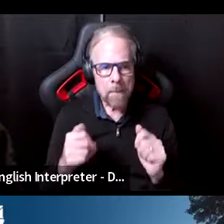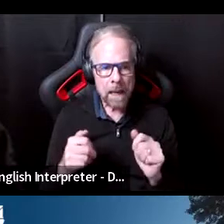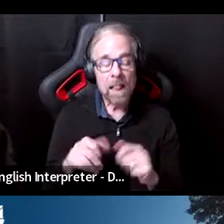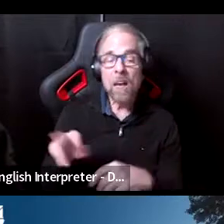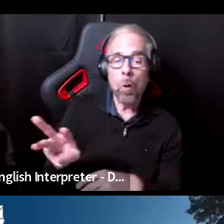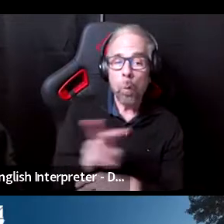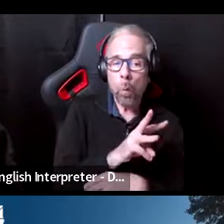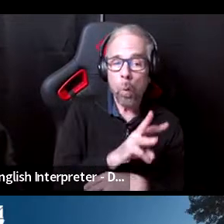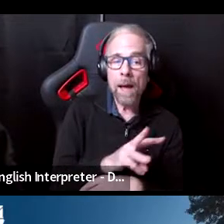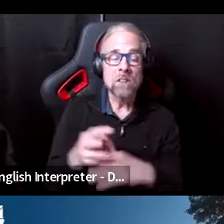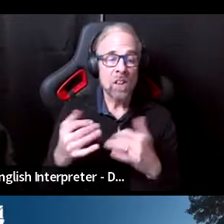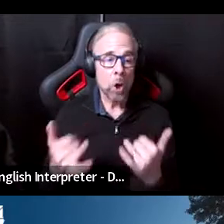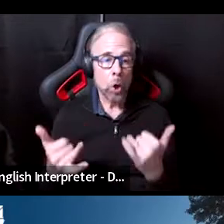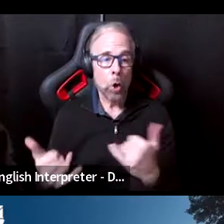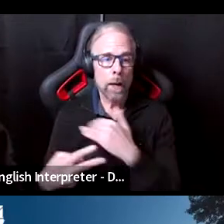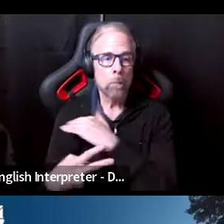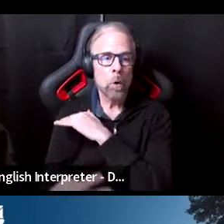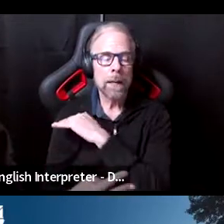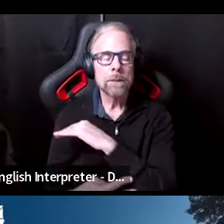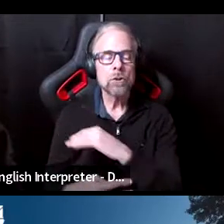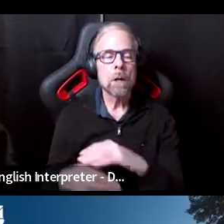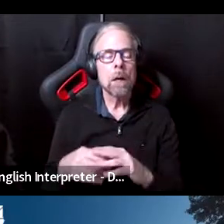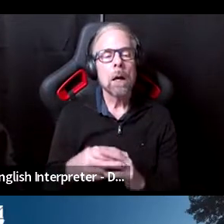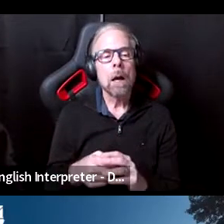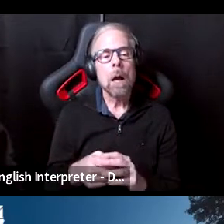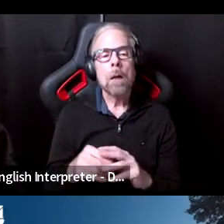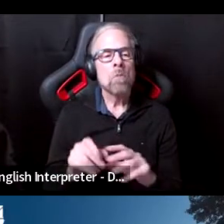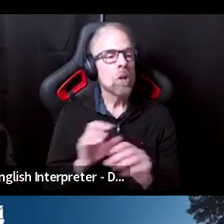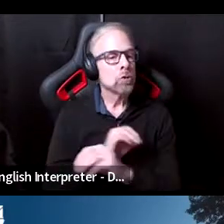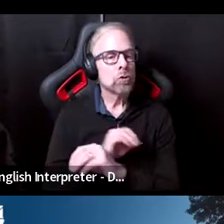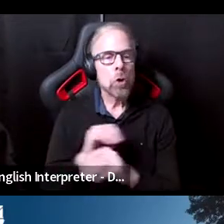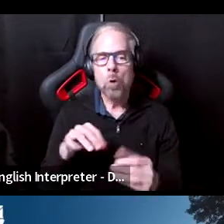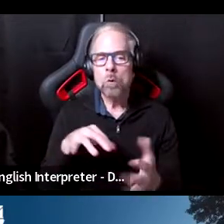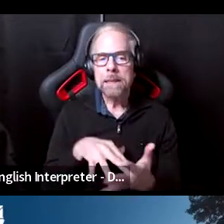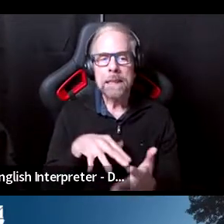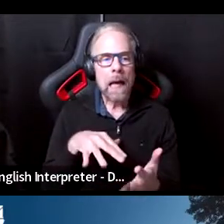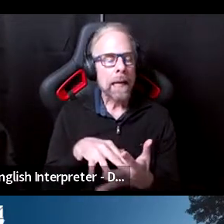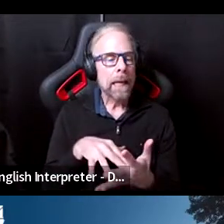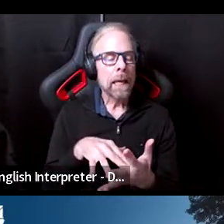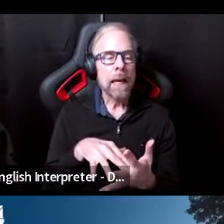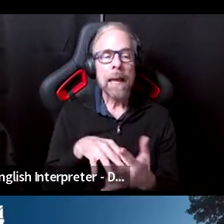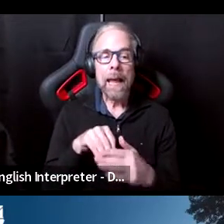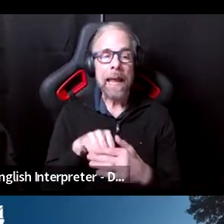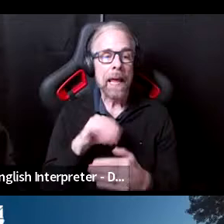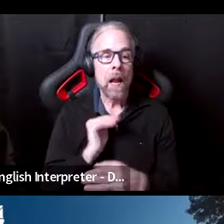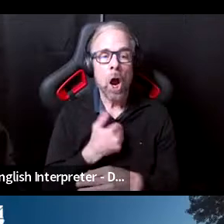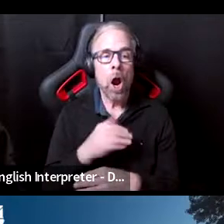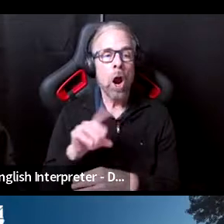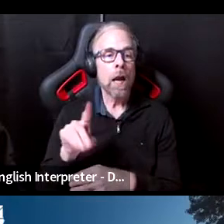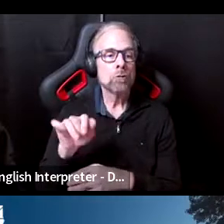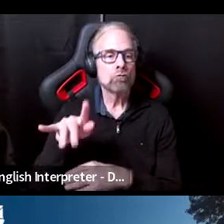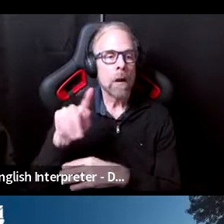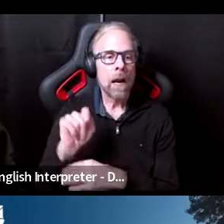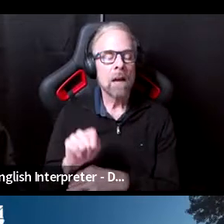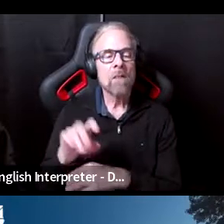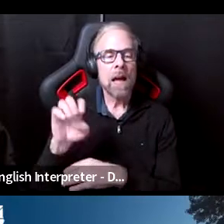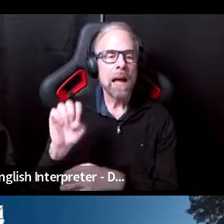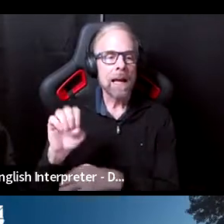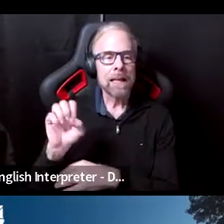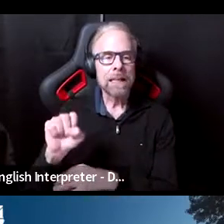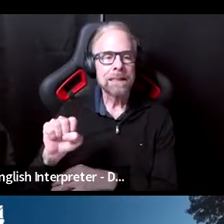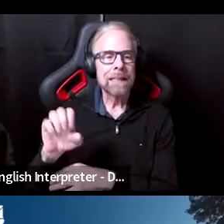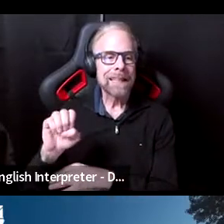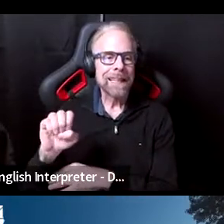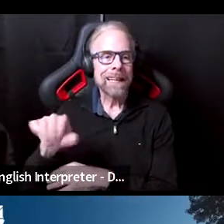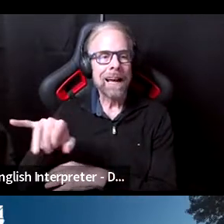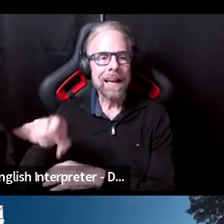bridges. There is no study of in our draft supplemental EIS for a different bridge that it would be